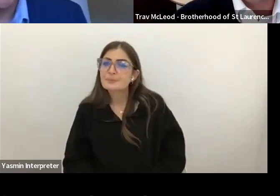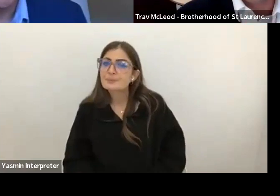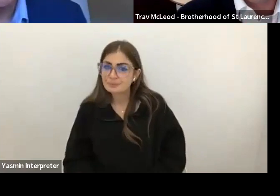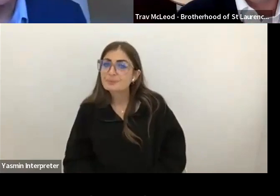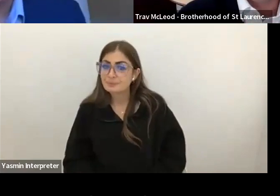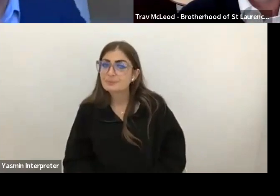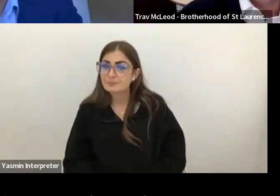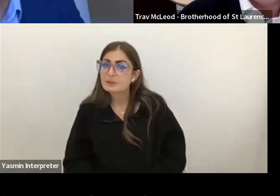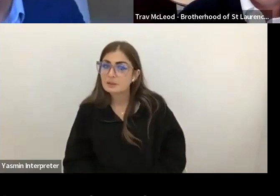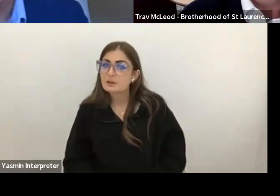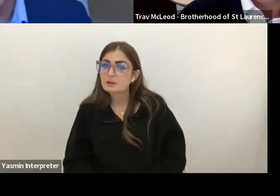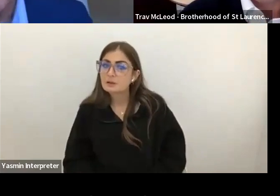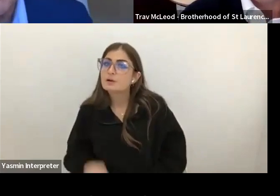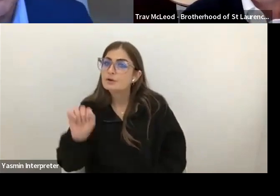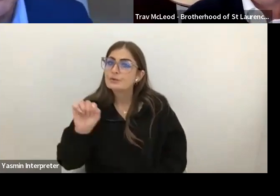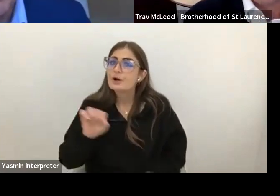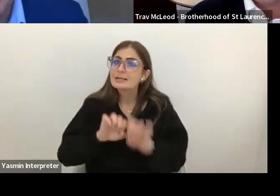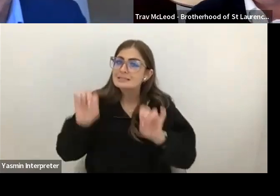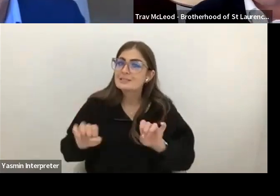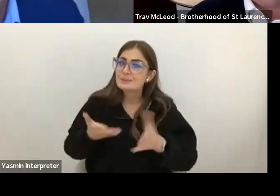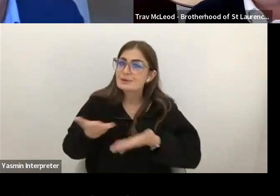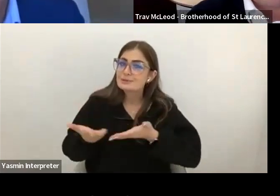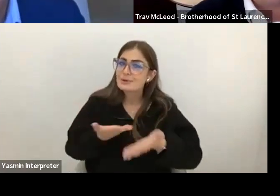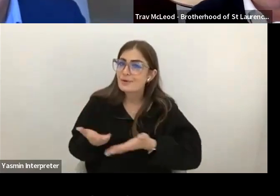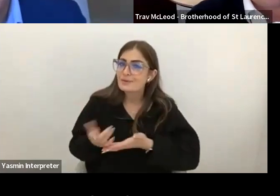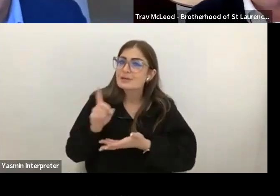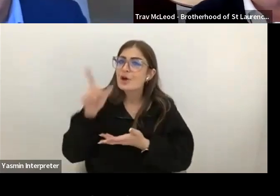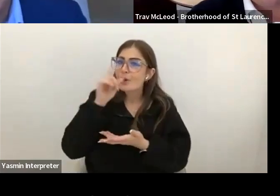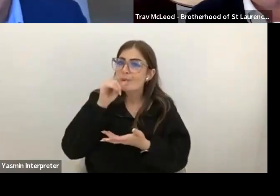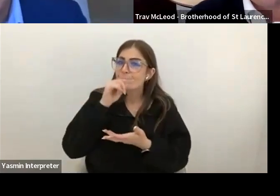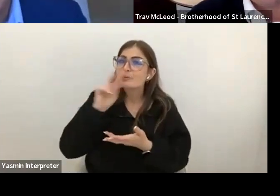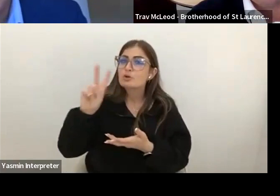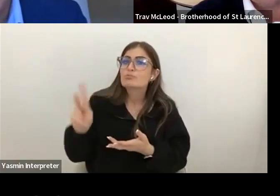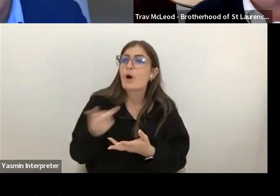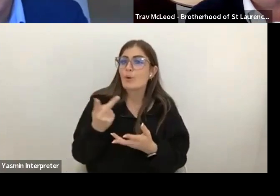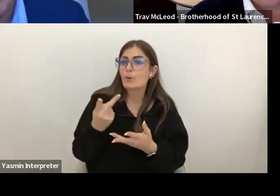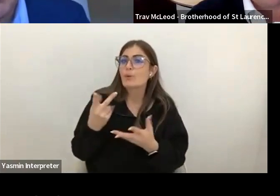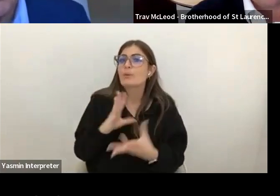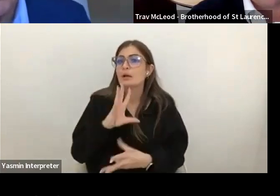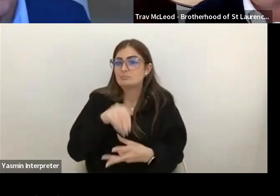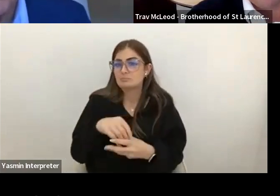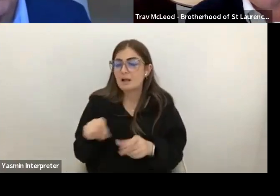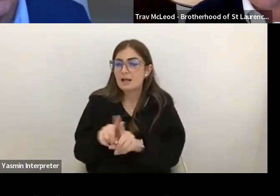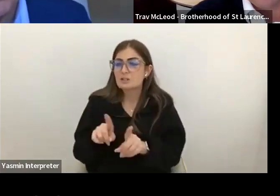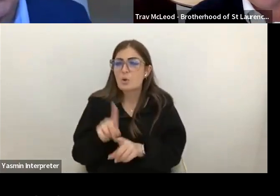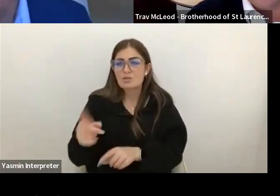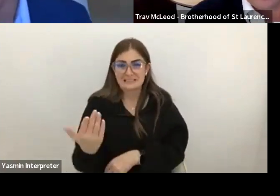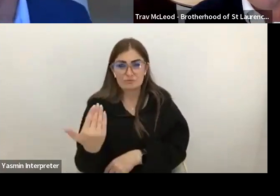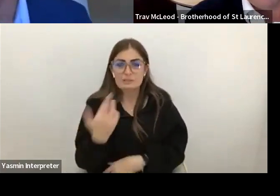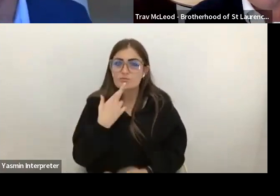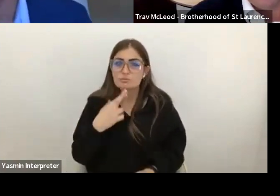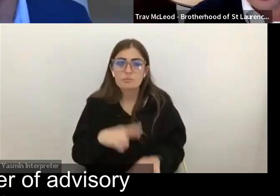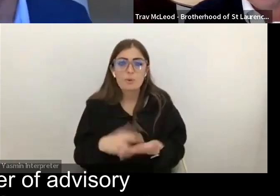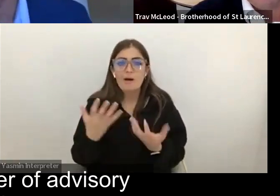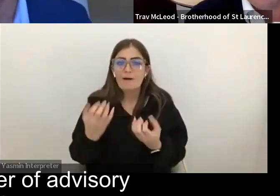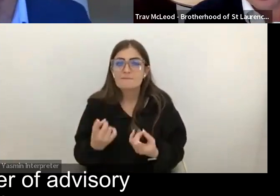Just on systems and services that might be counterproductive. I mean, recently there's been reports